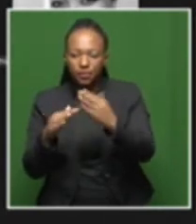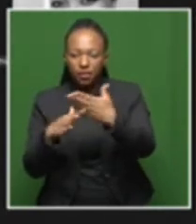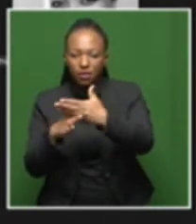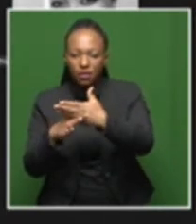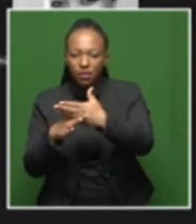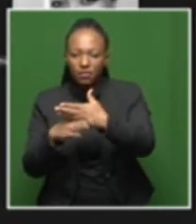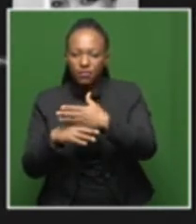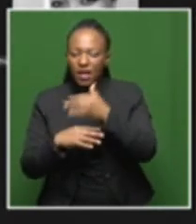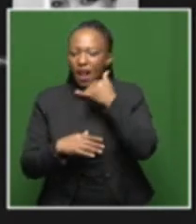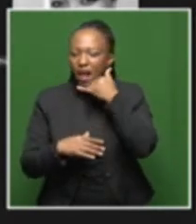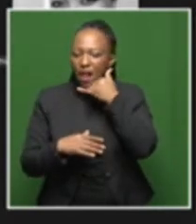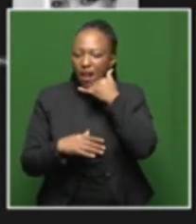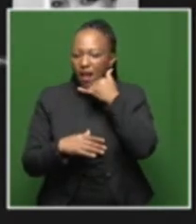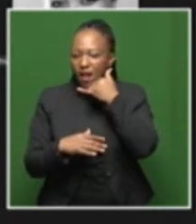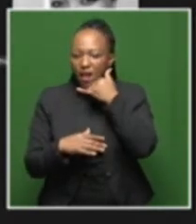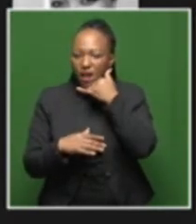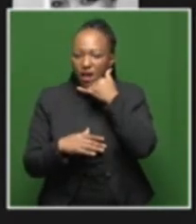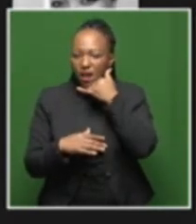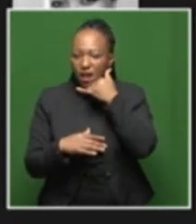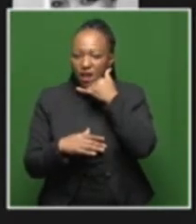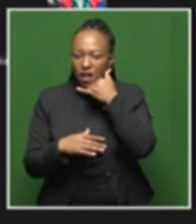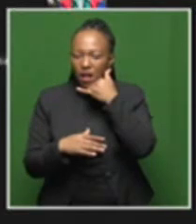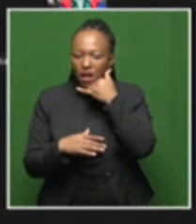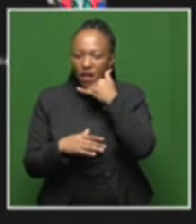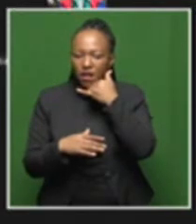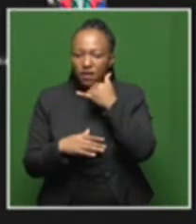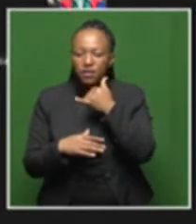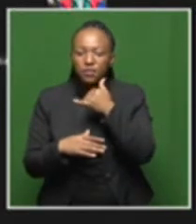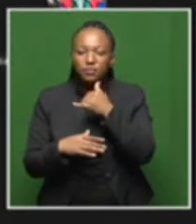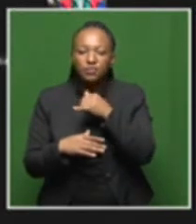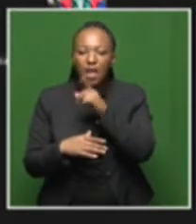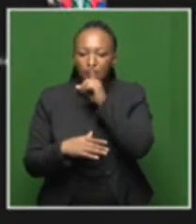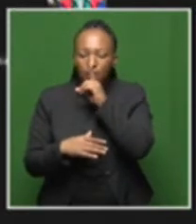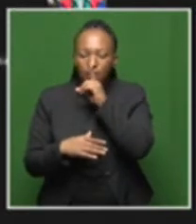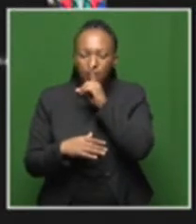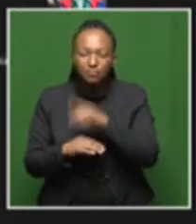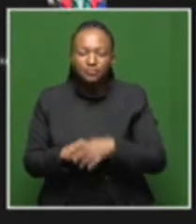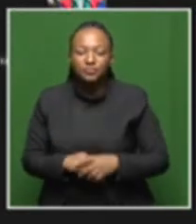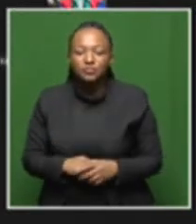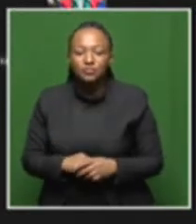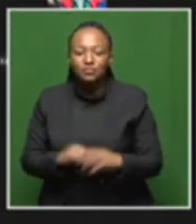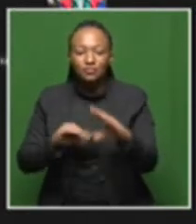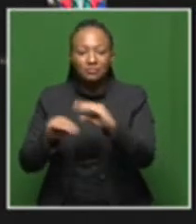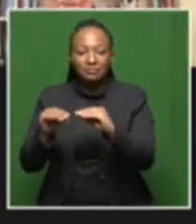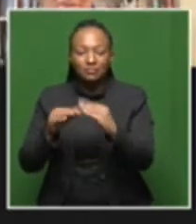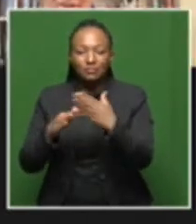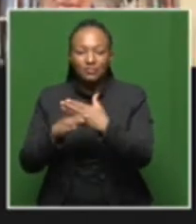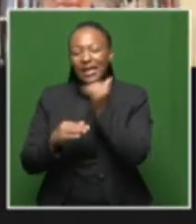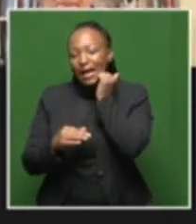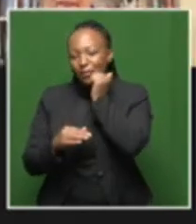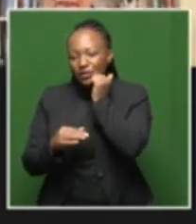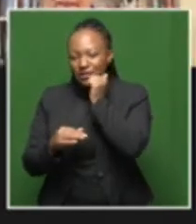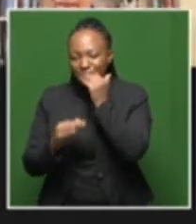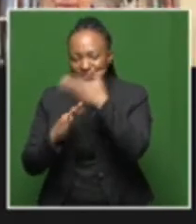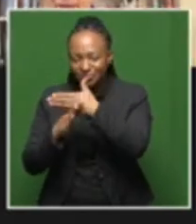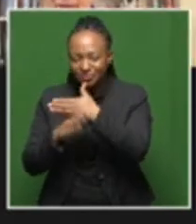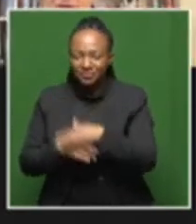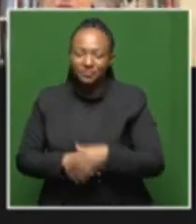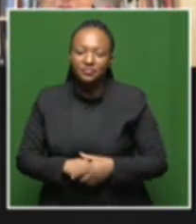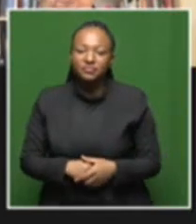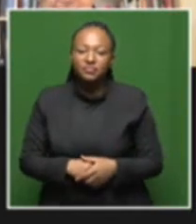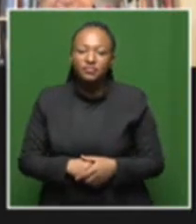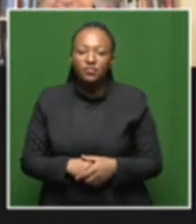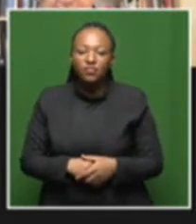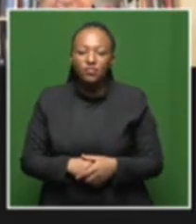How are you? I'm good. I'm actually can't talk. Thank you, I'm mute. And then, apologies for that. And then we